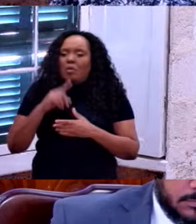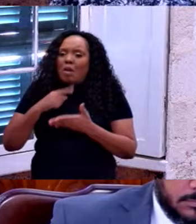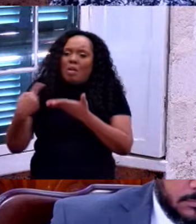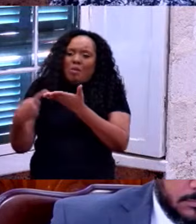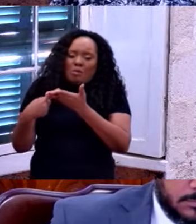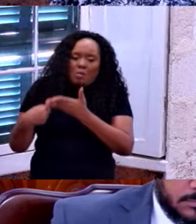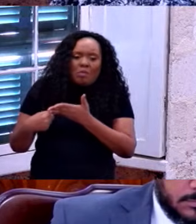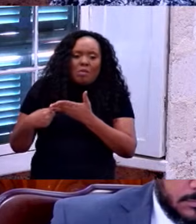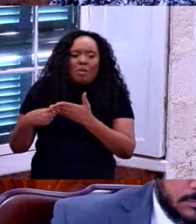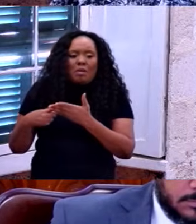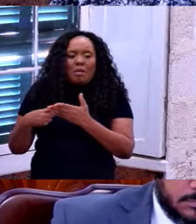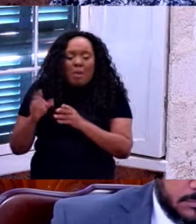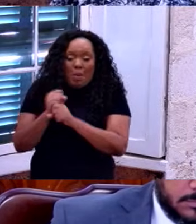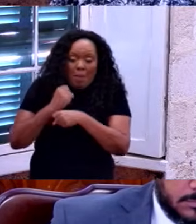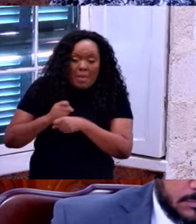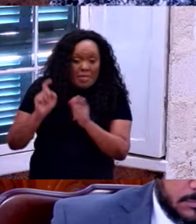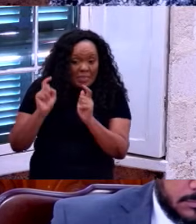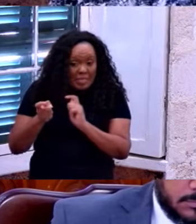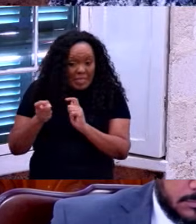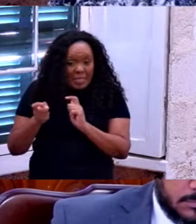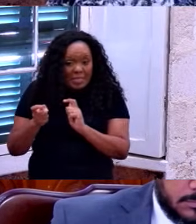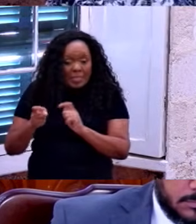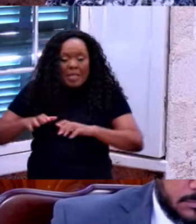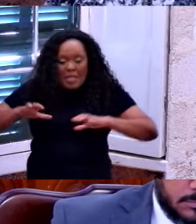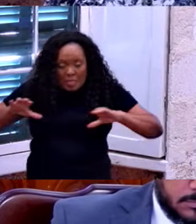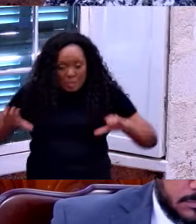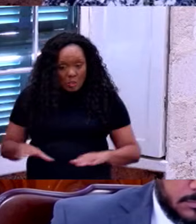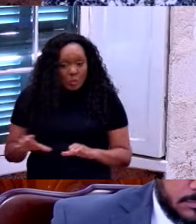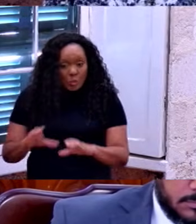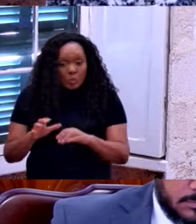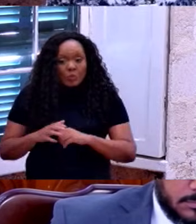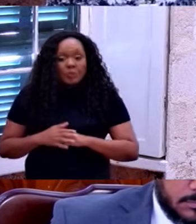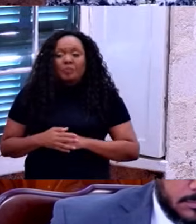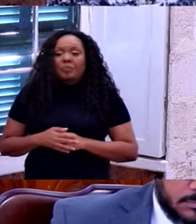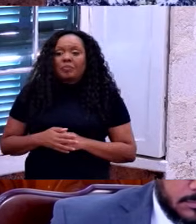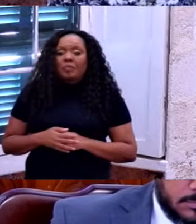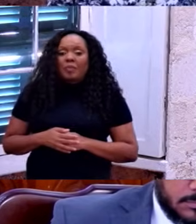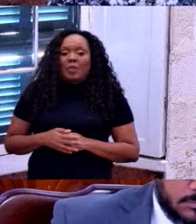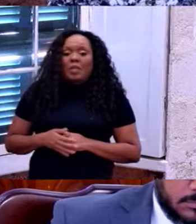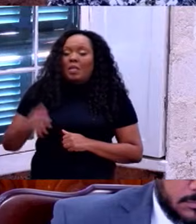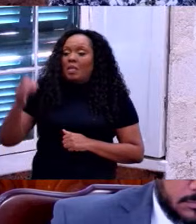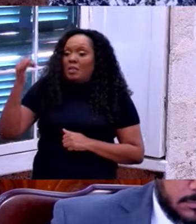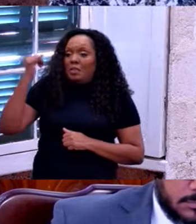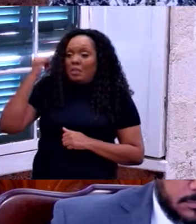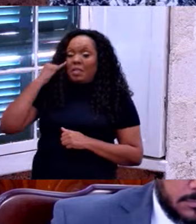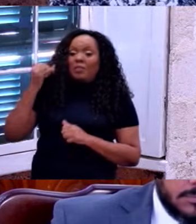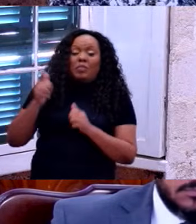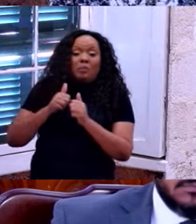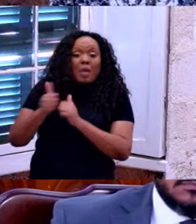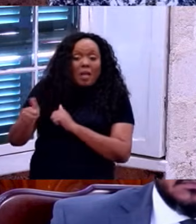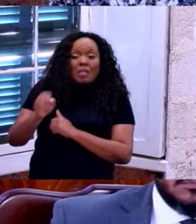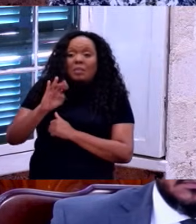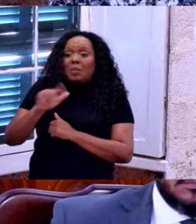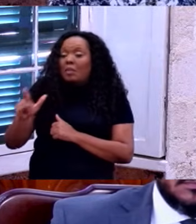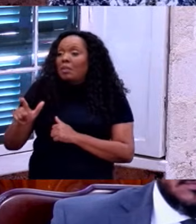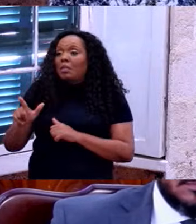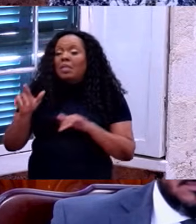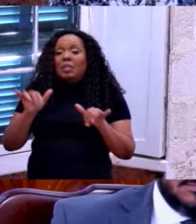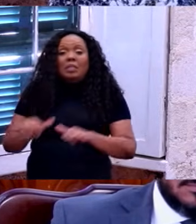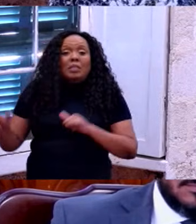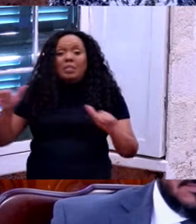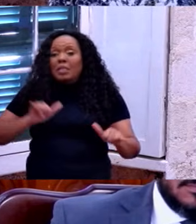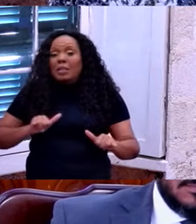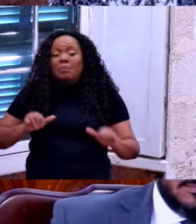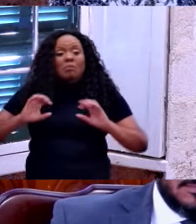change. Instead of saying thank you, and then the bill is passed in the exact condition that it was received, with the